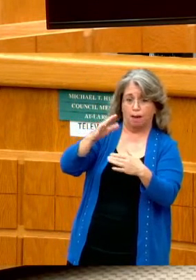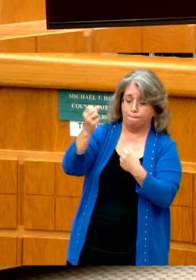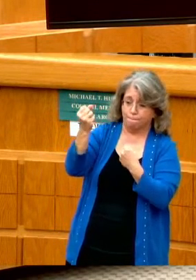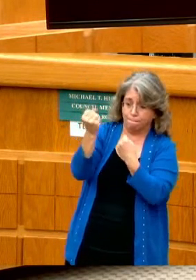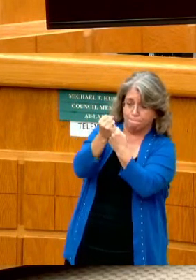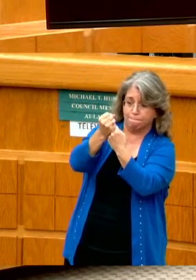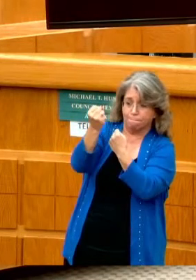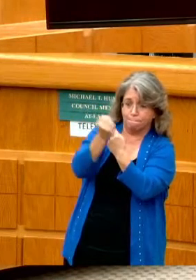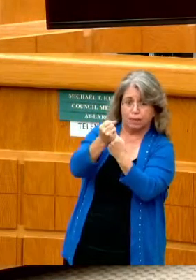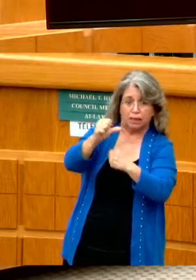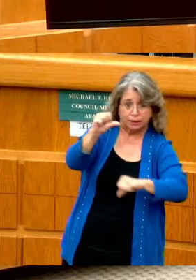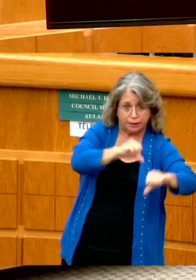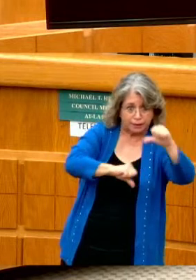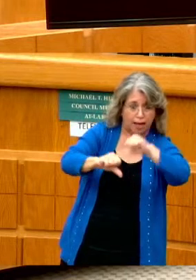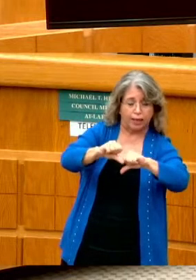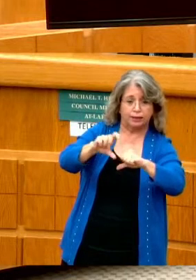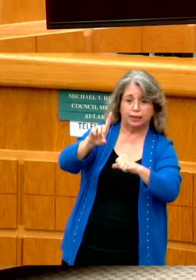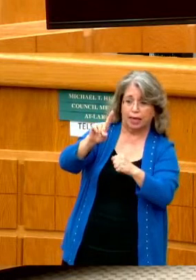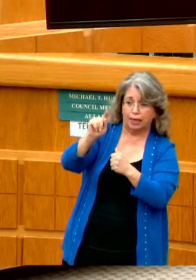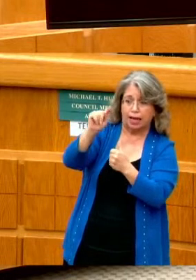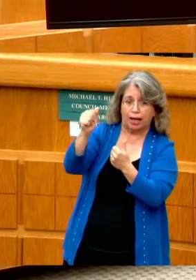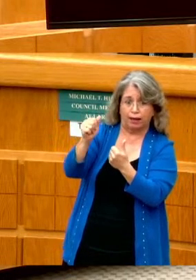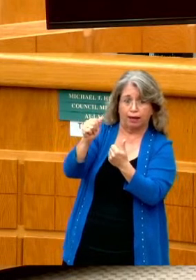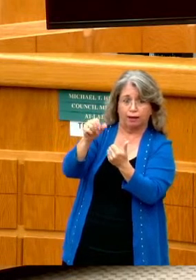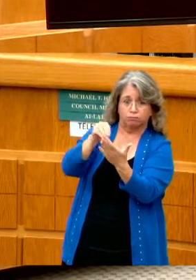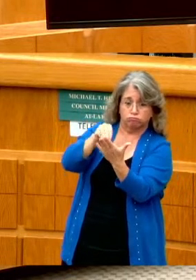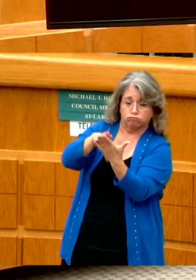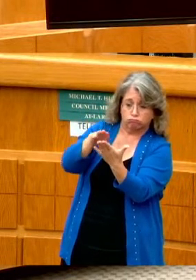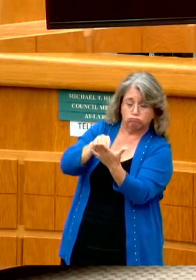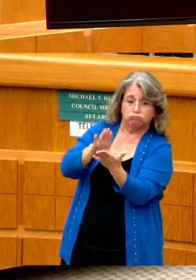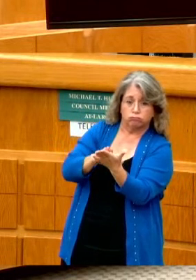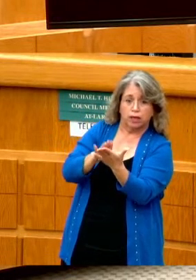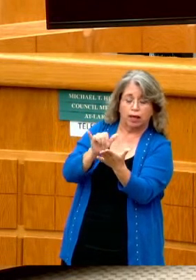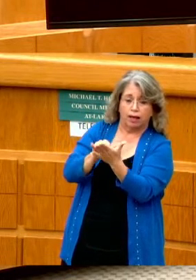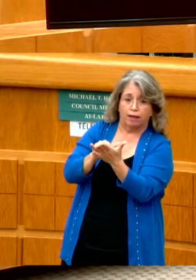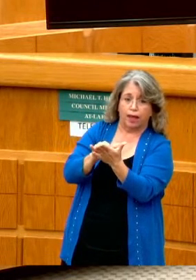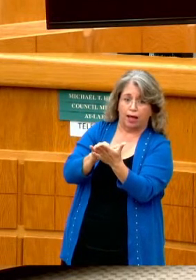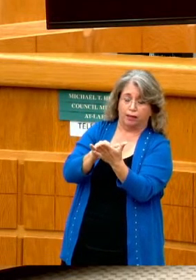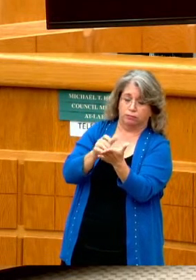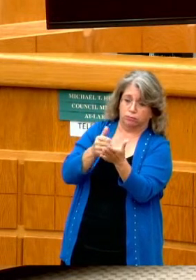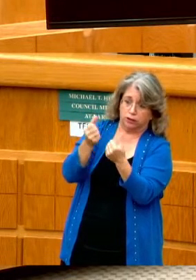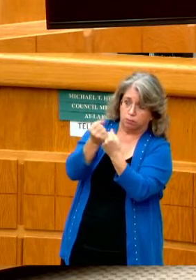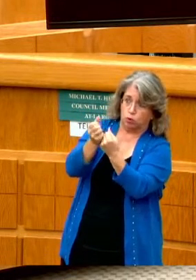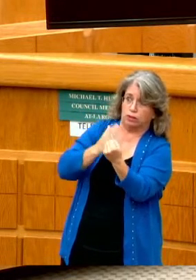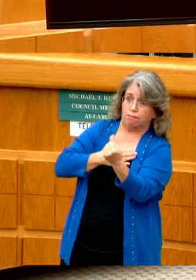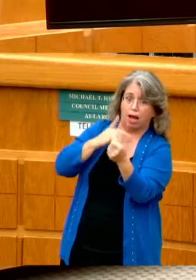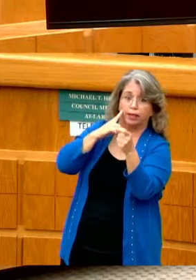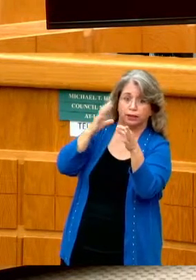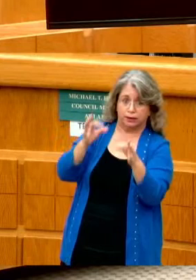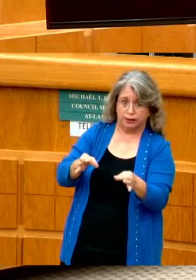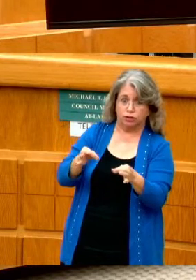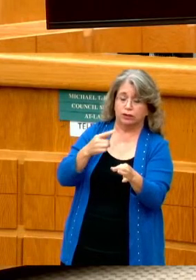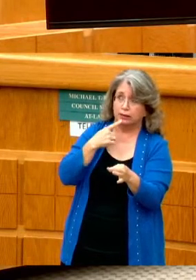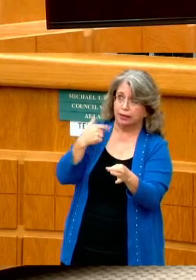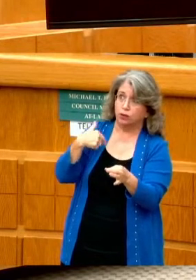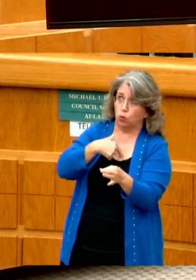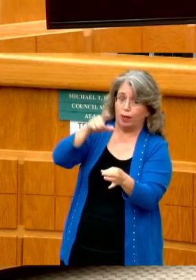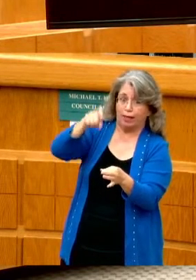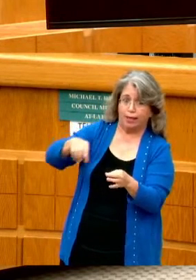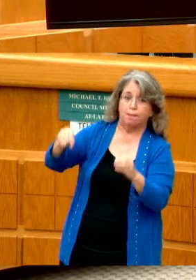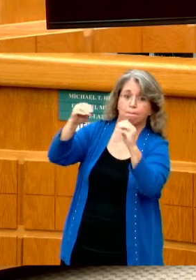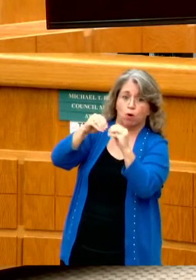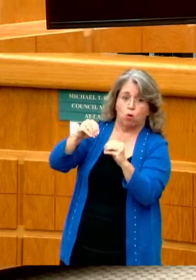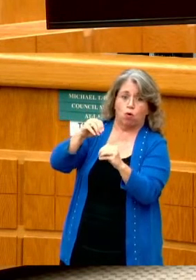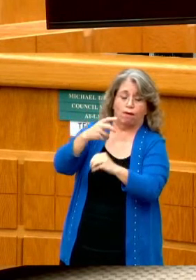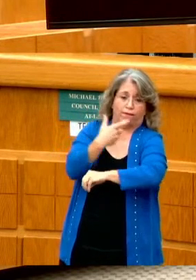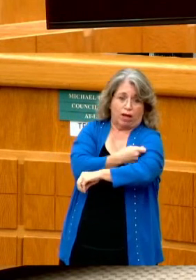on science and data that drives this decision to say, I think we can handle more vaccine. I know I share